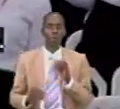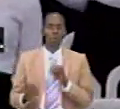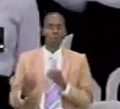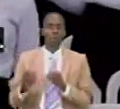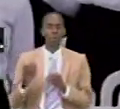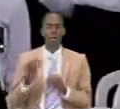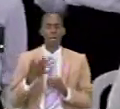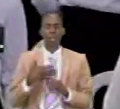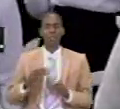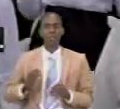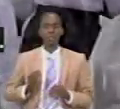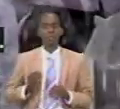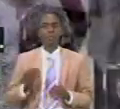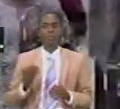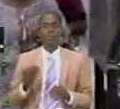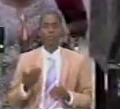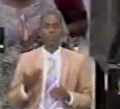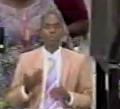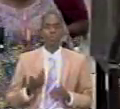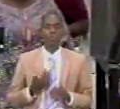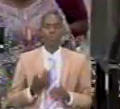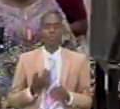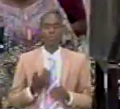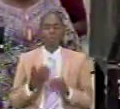oh my soul